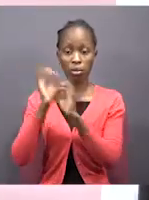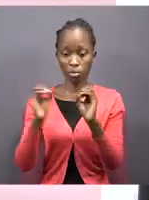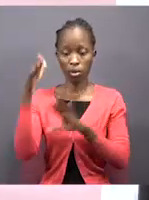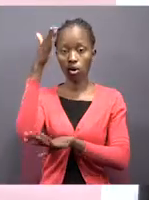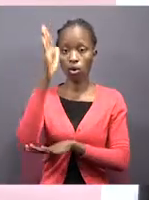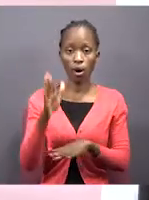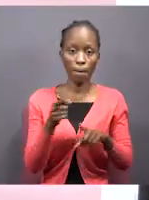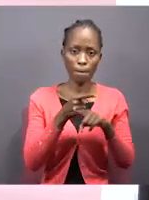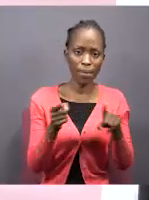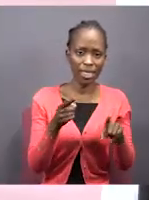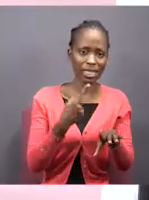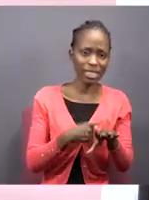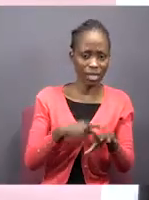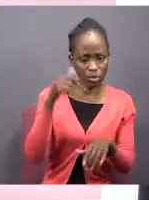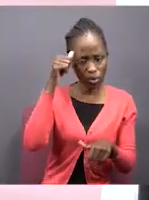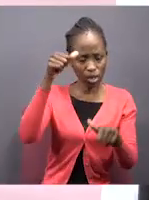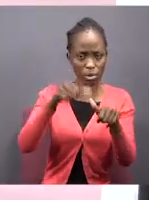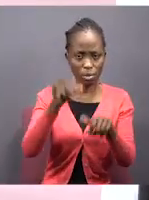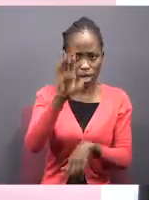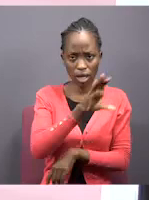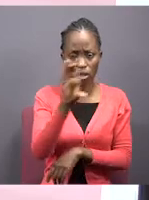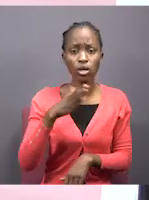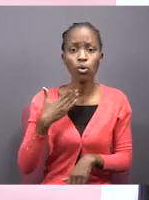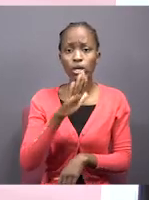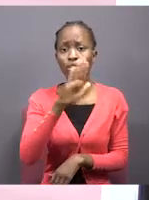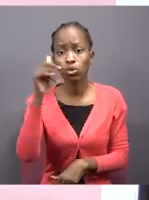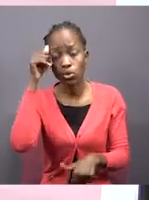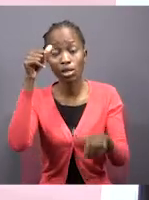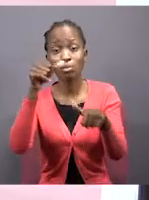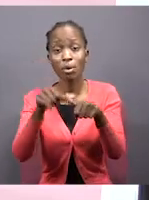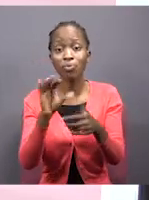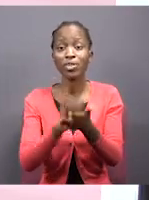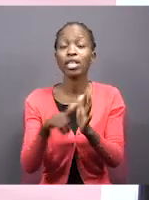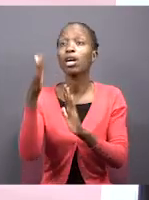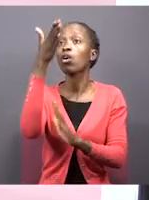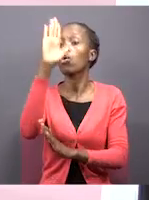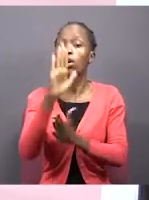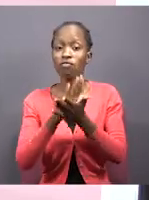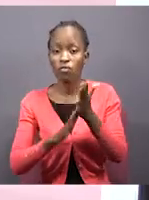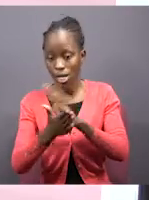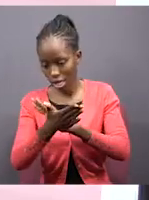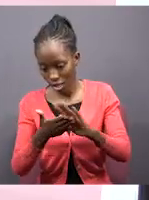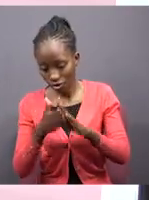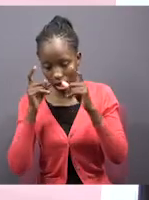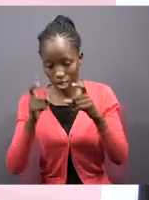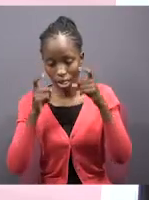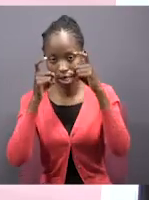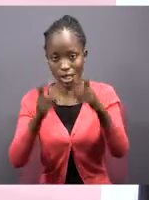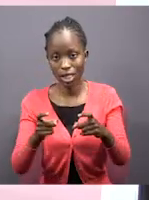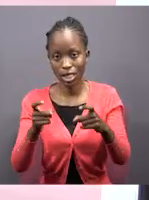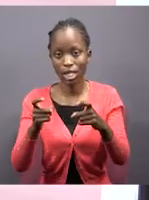also, when you remember the cross, I want you to remember that God forgives the sin